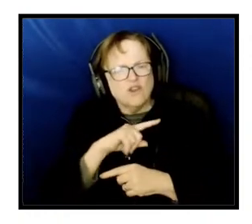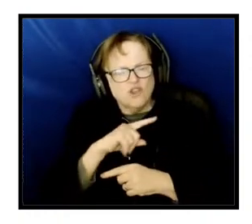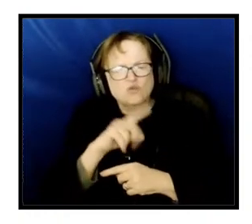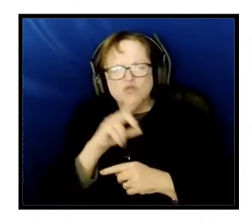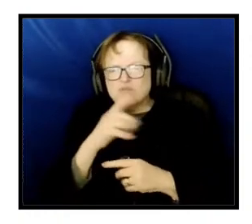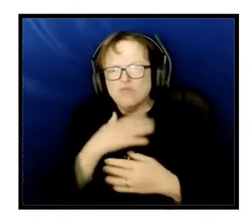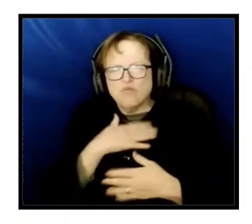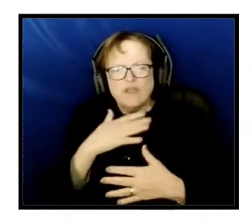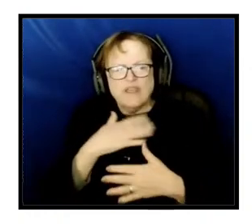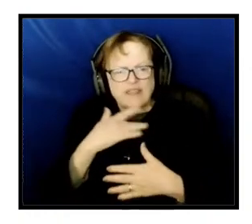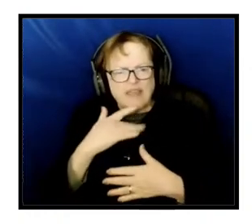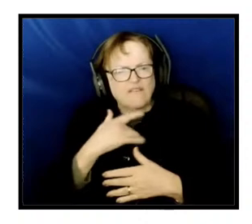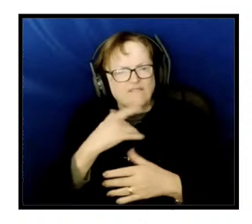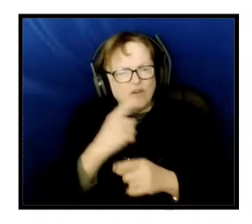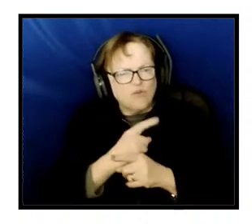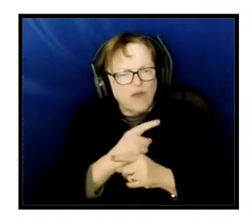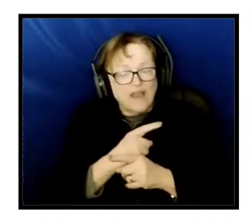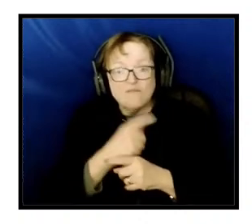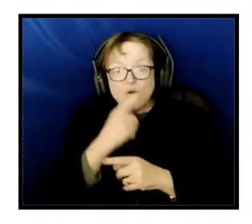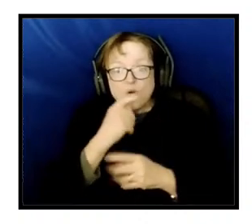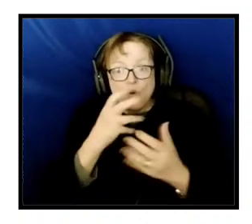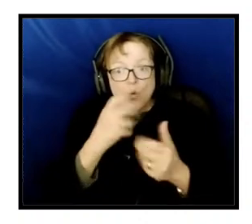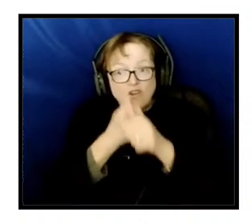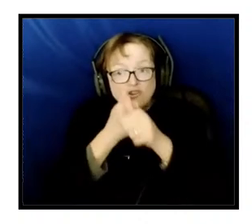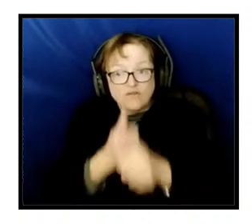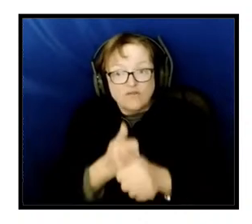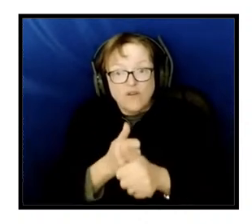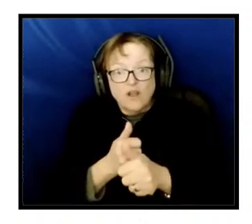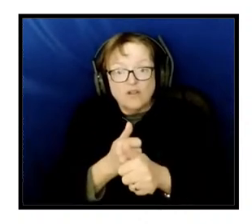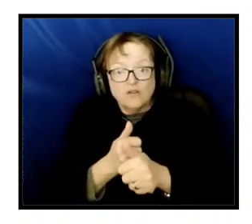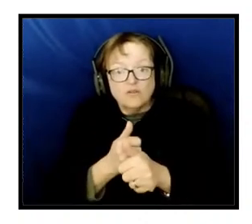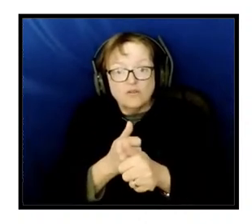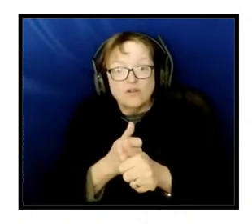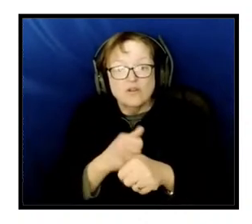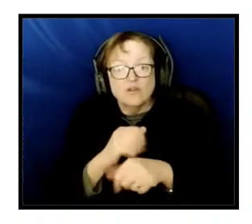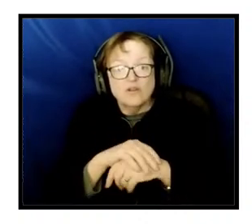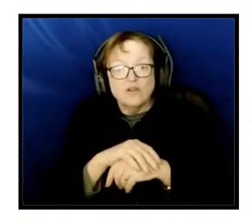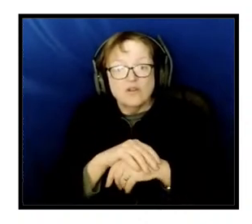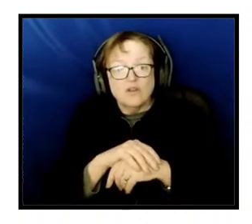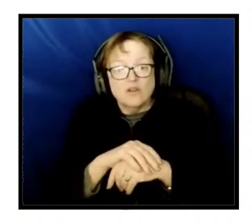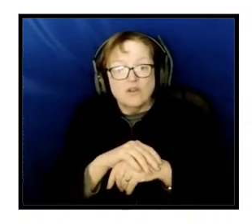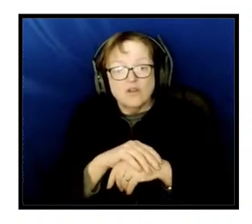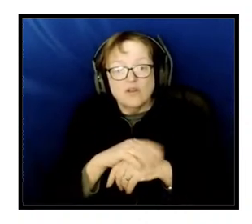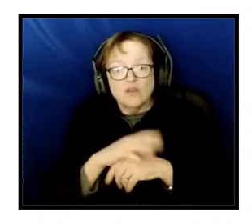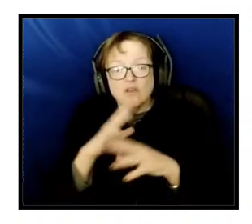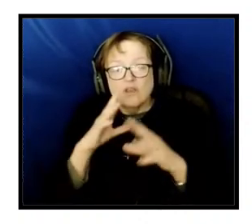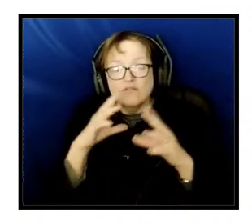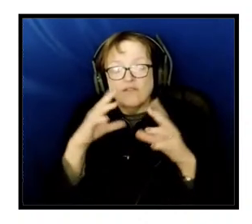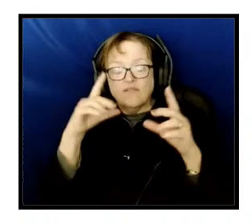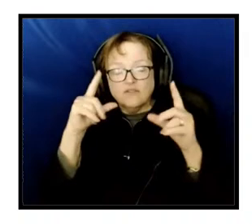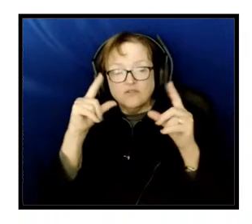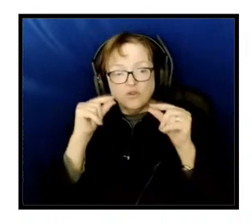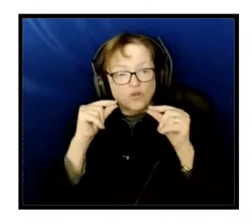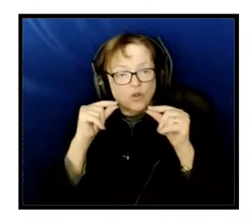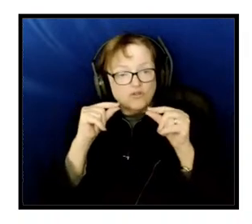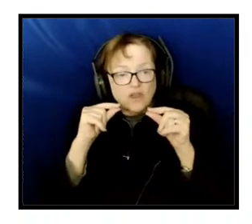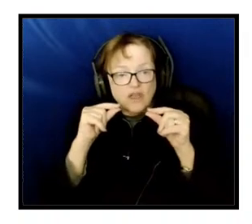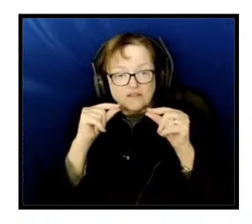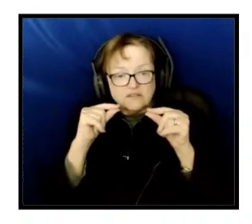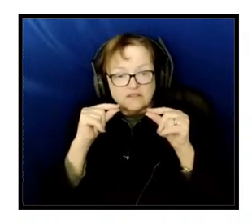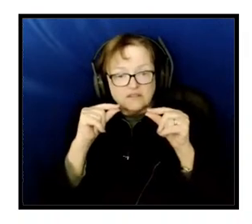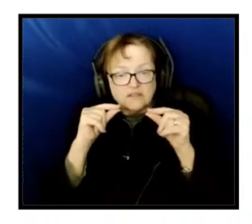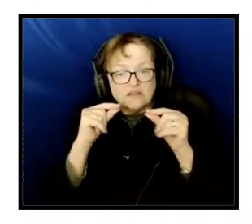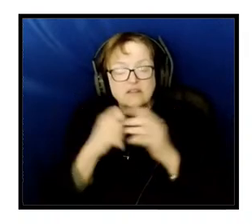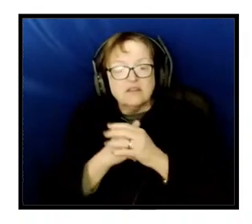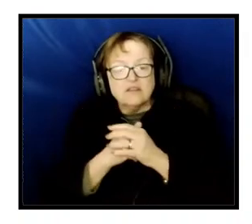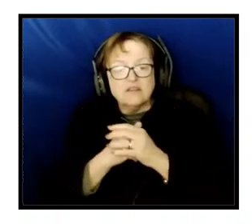best. For those who wanna follow along, you can lower your gaze, or if it feels good, close your eyes. And we're